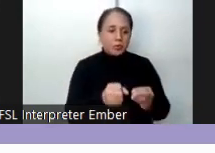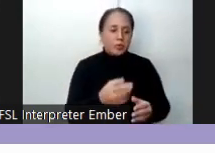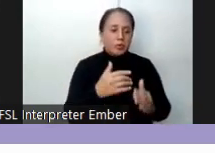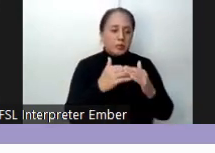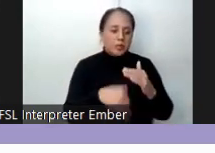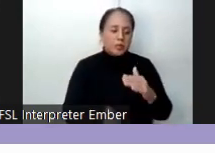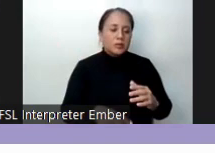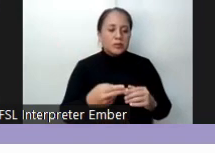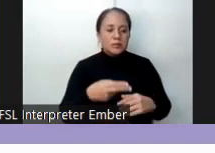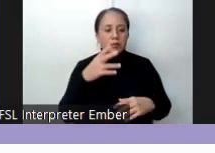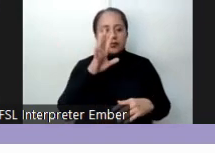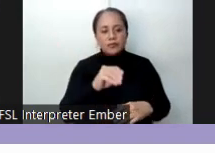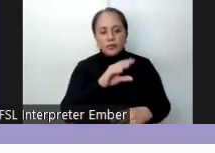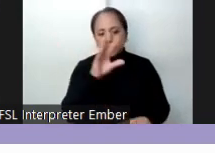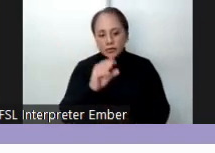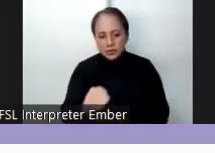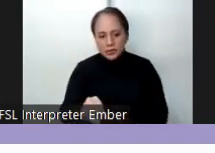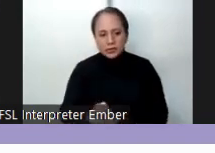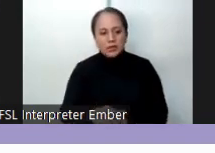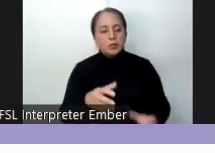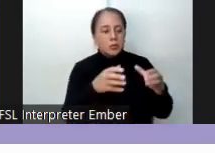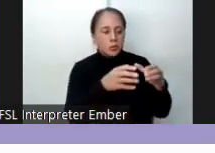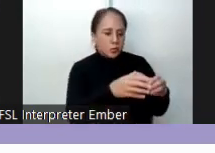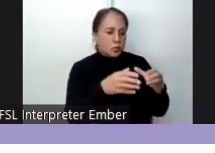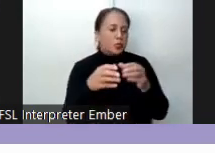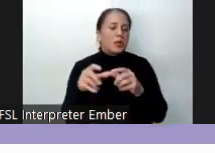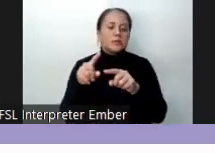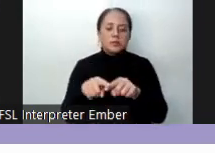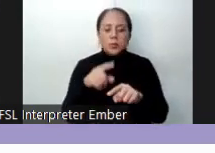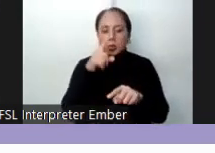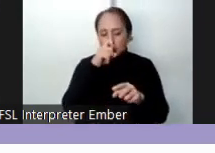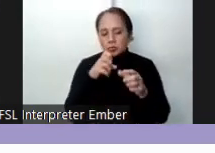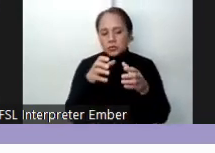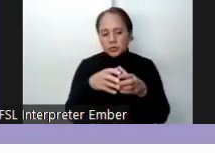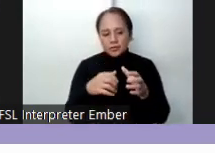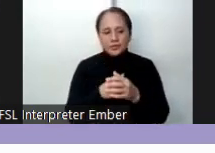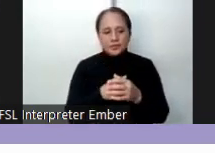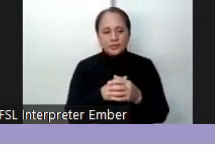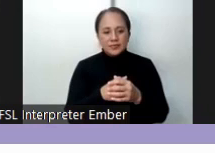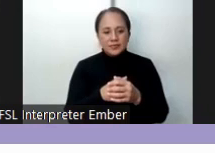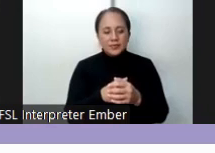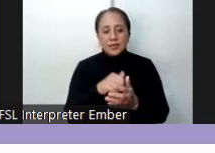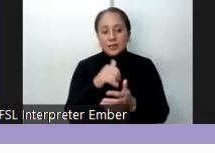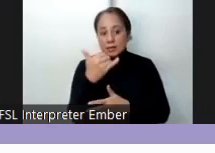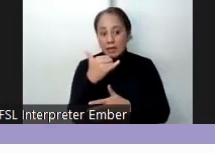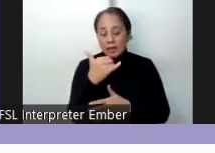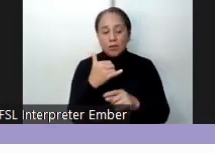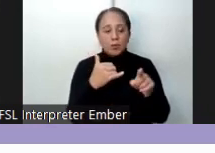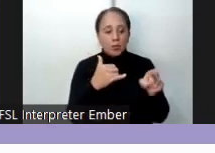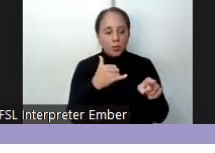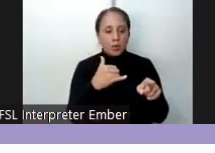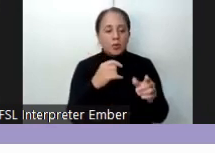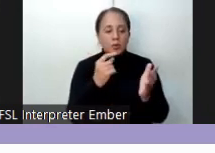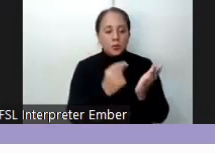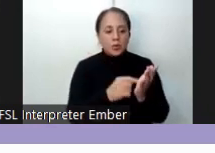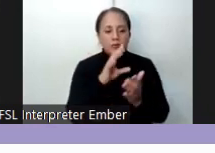below and above 50% clustered according to their age groups. The yellow are those who